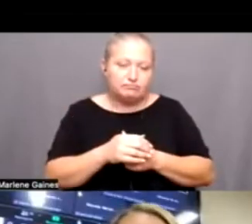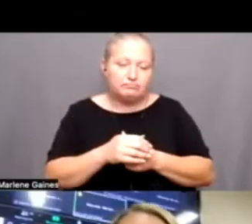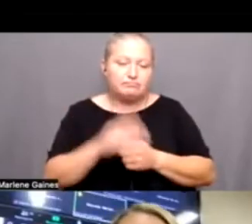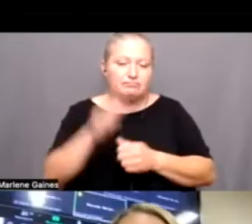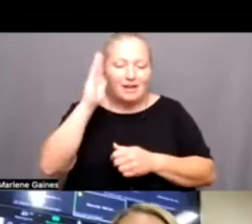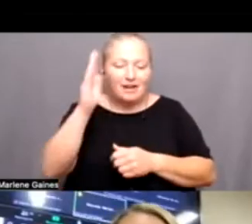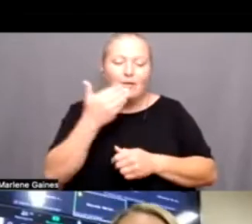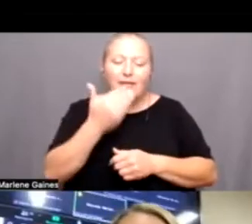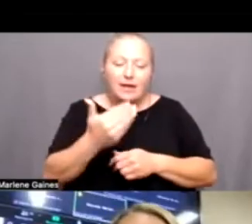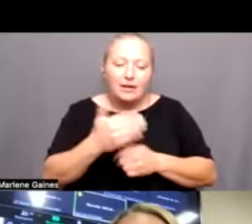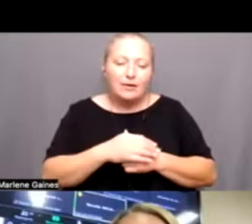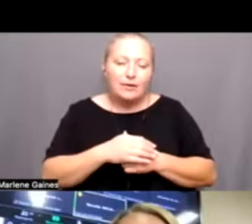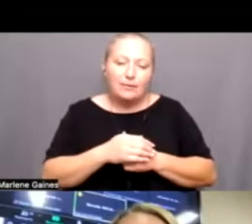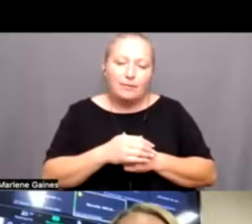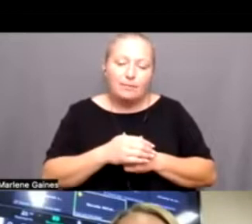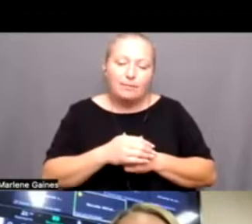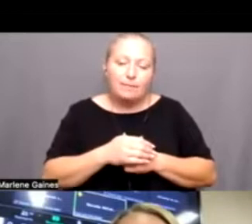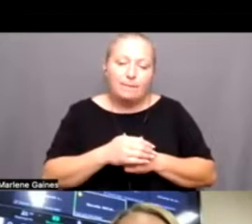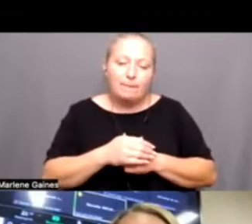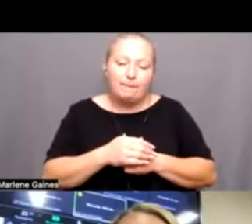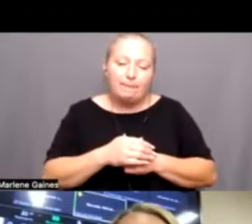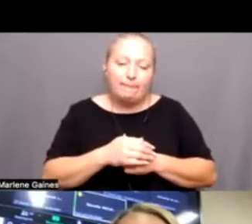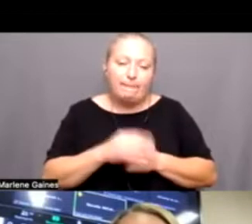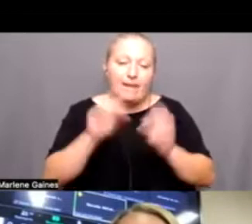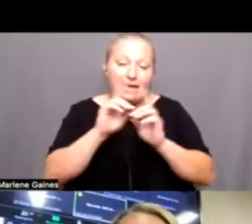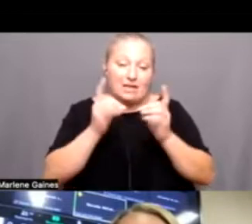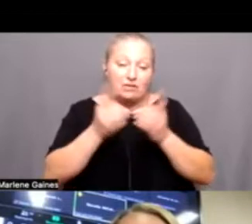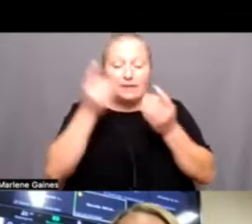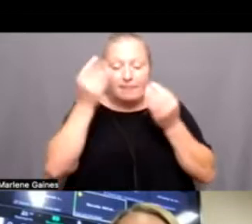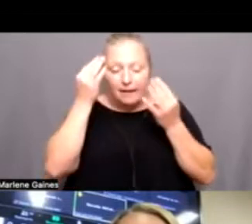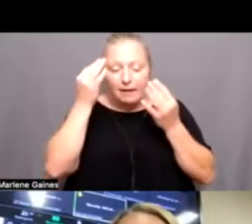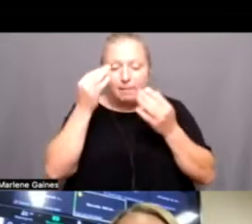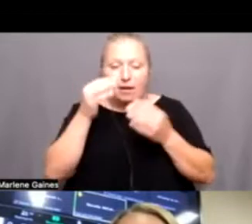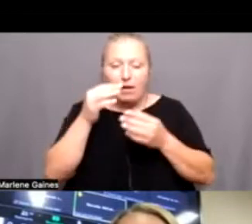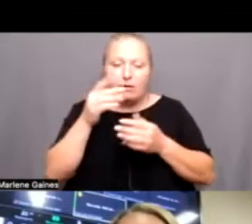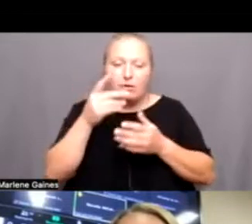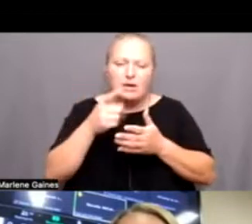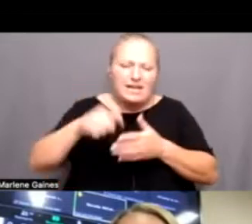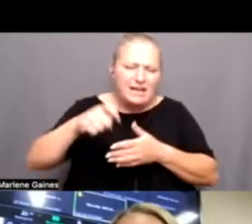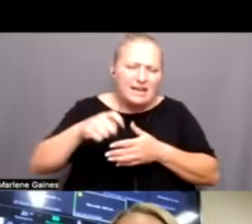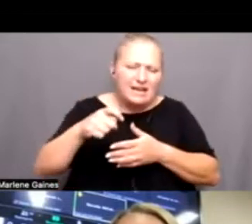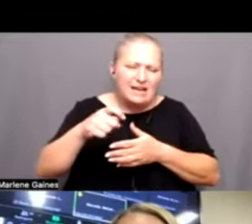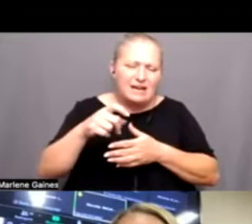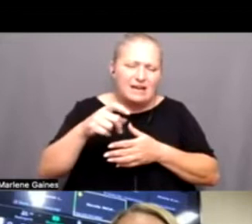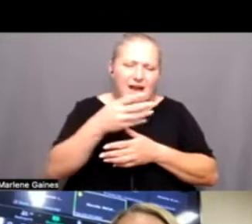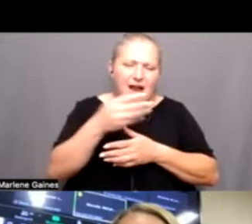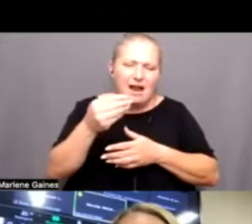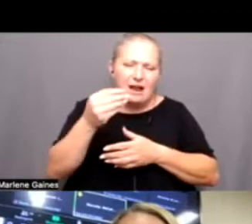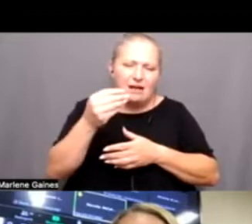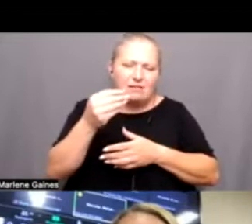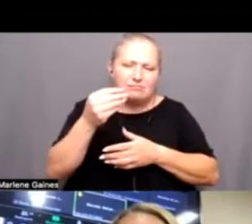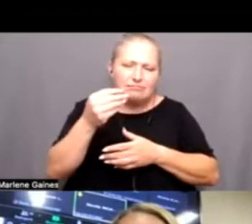Hi, thank you. As the district thinks about kind of declaration of need, and it is well